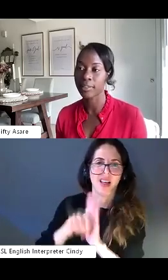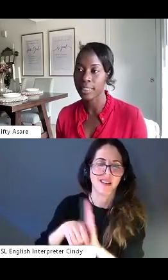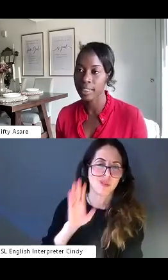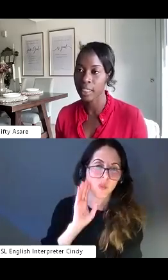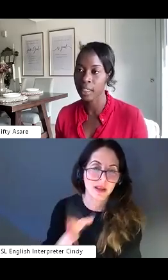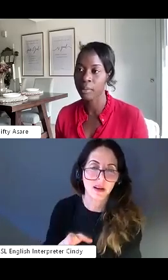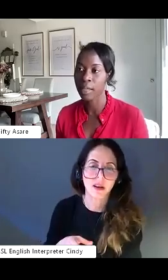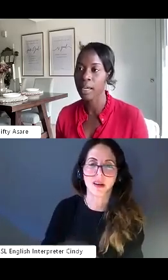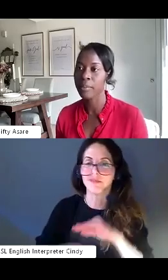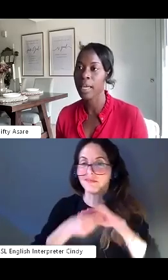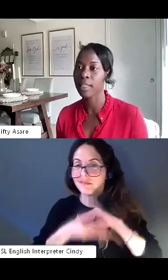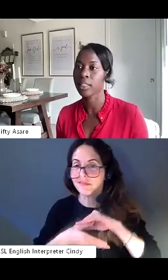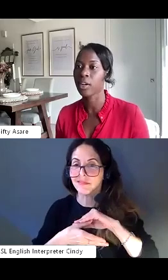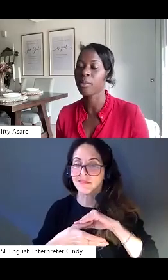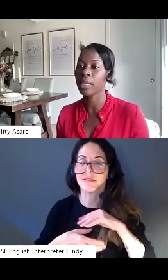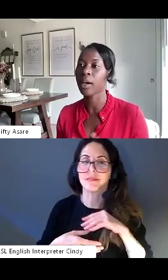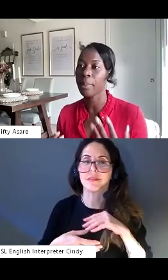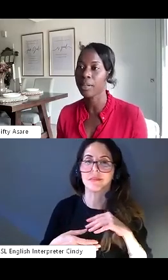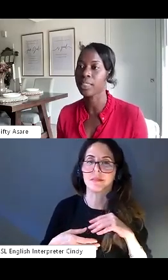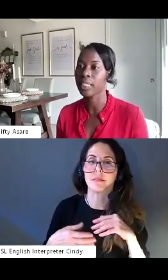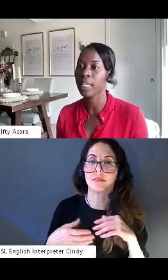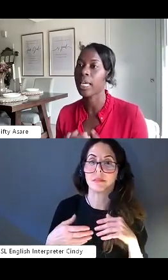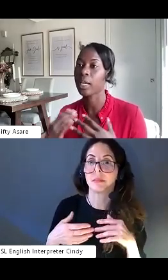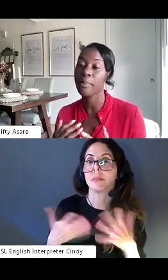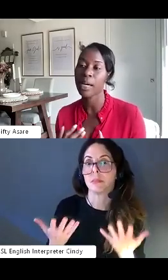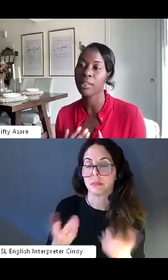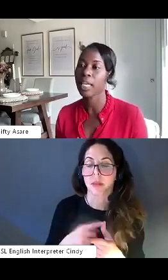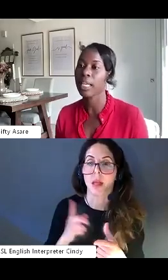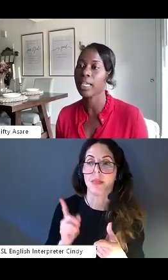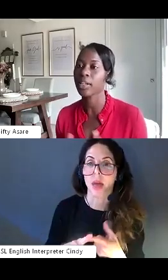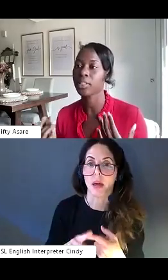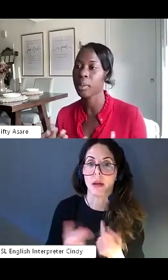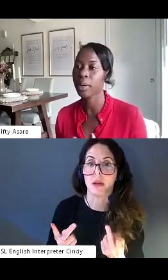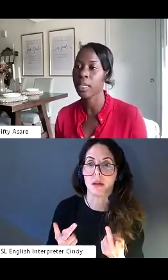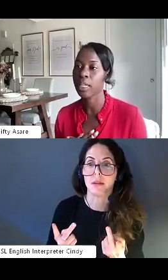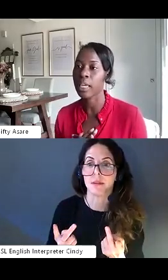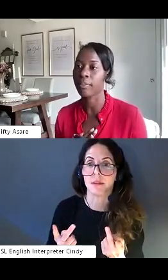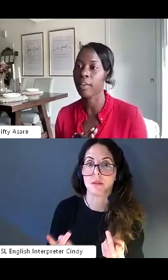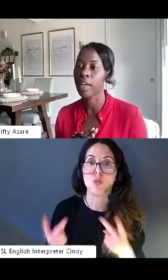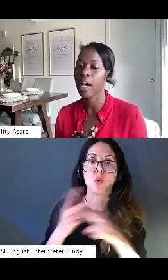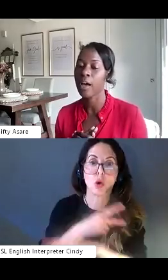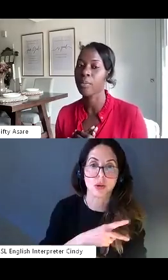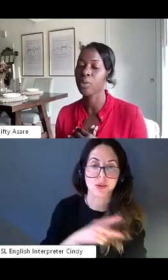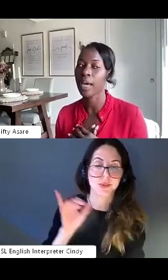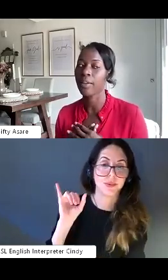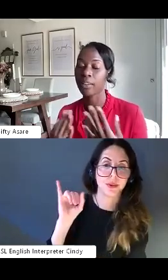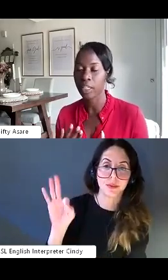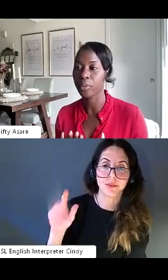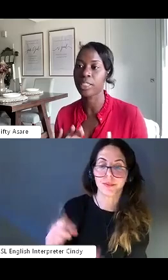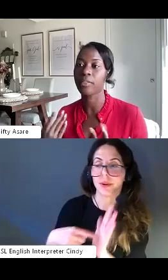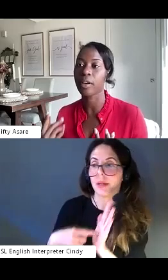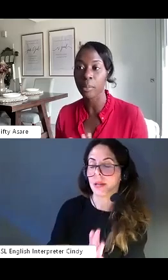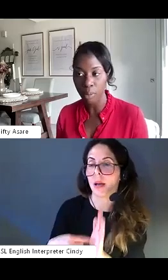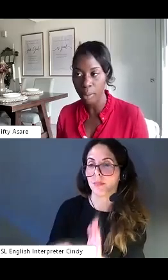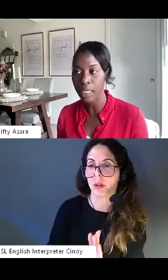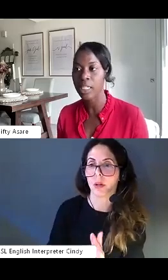and self-esteem, and this could all be compounded and exacerbated if you have elevated